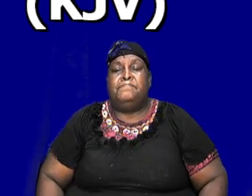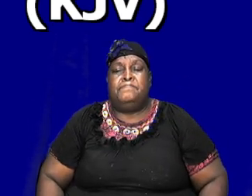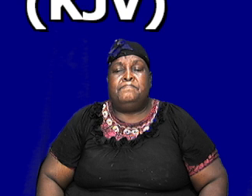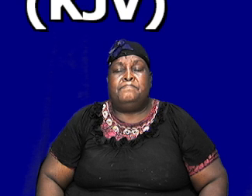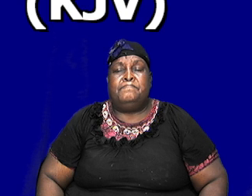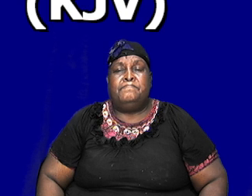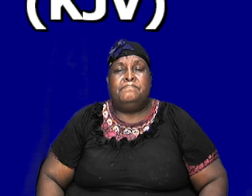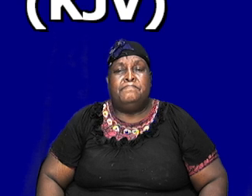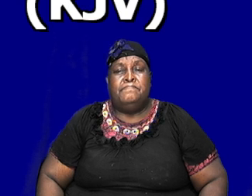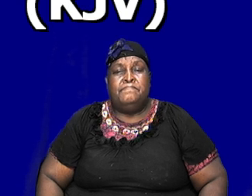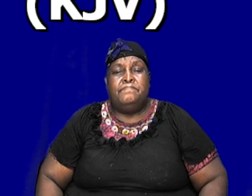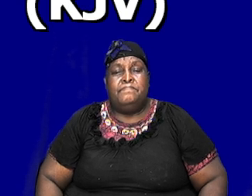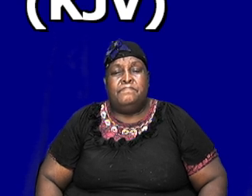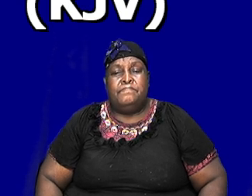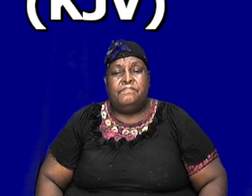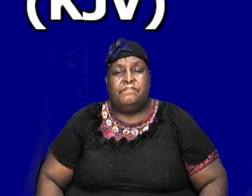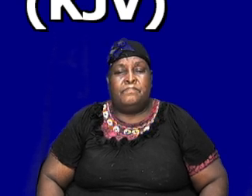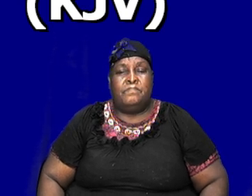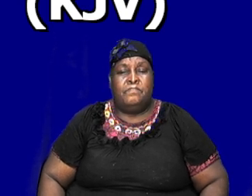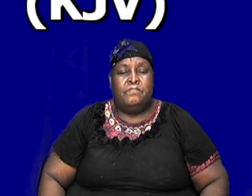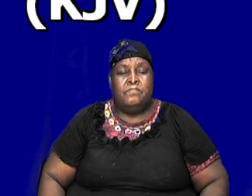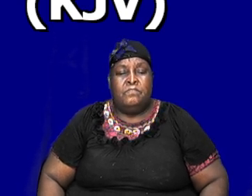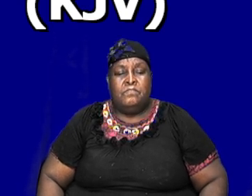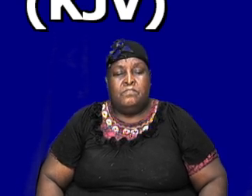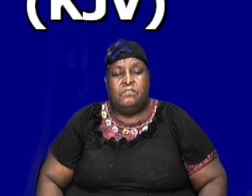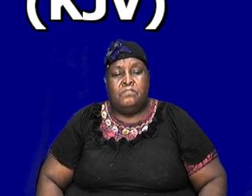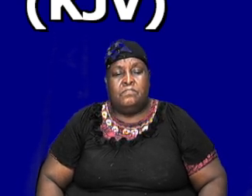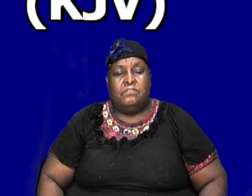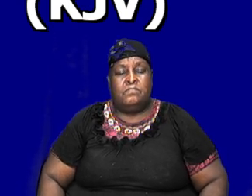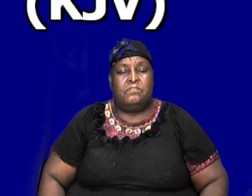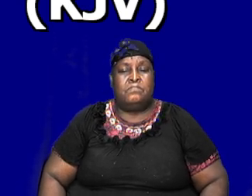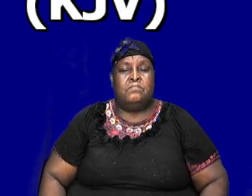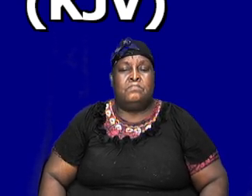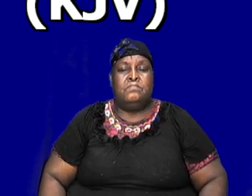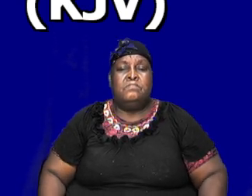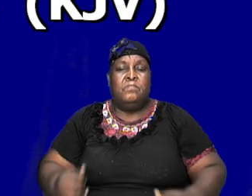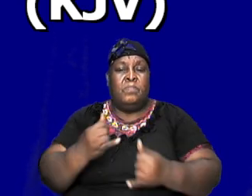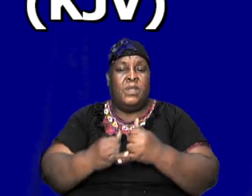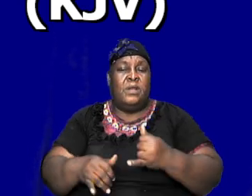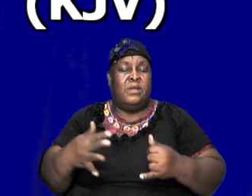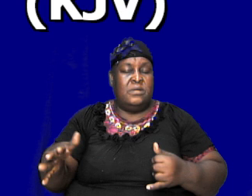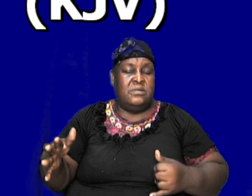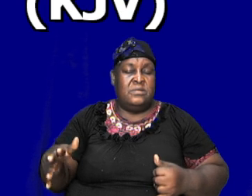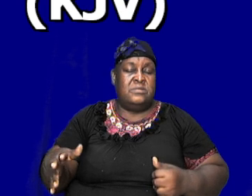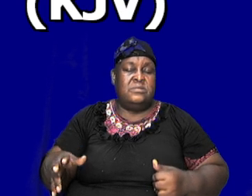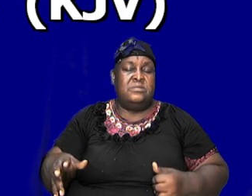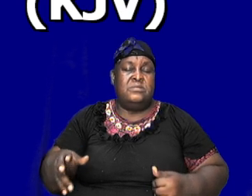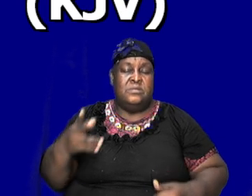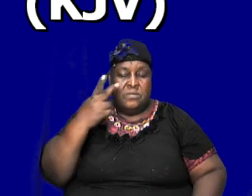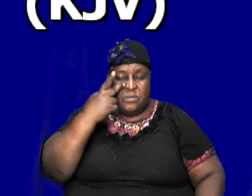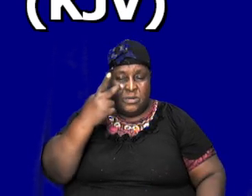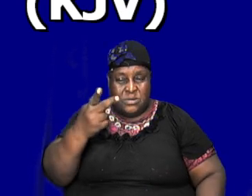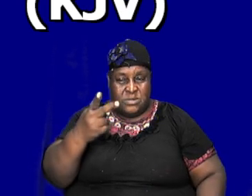and I think this is the final thing that we're going to look at.